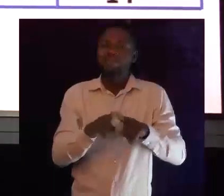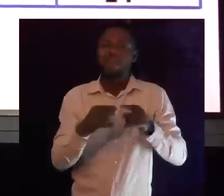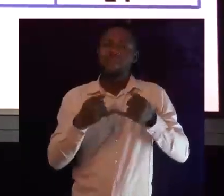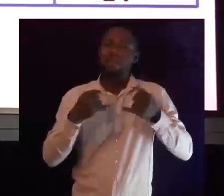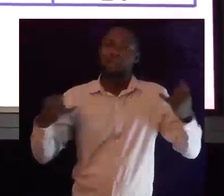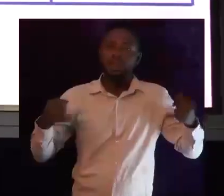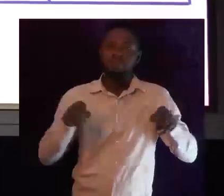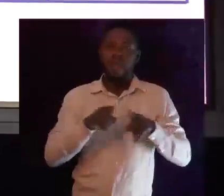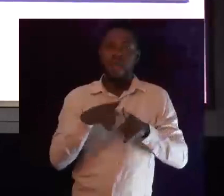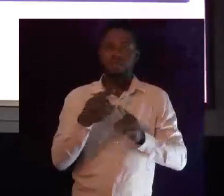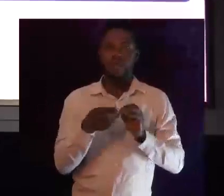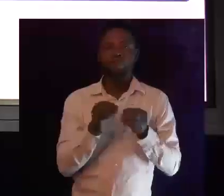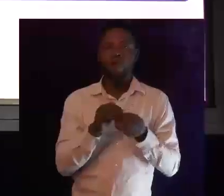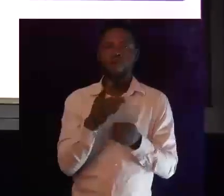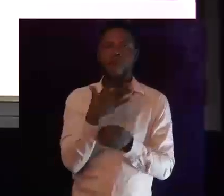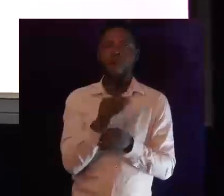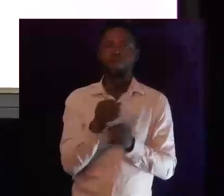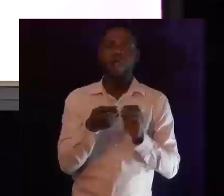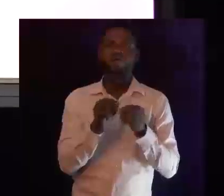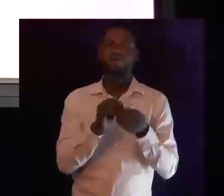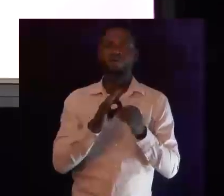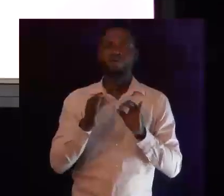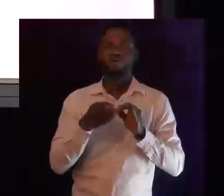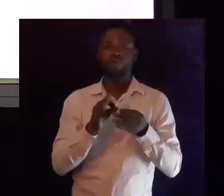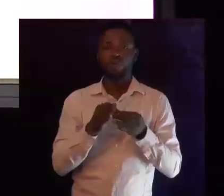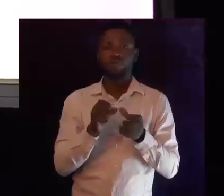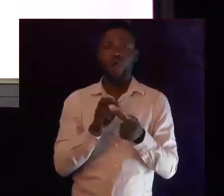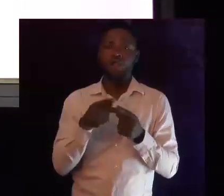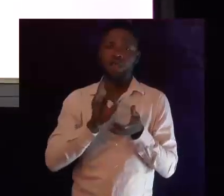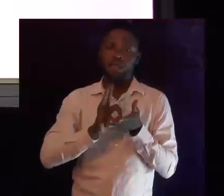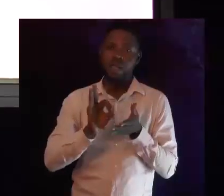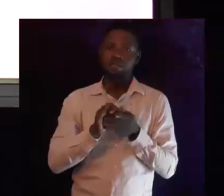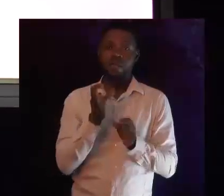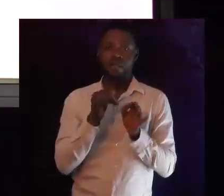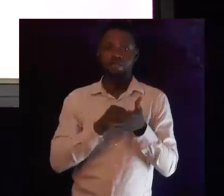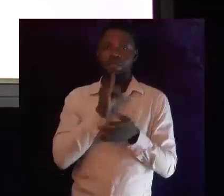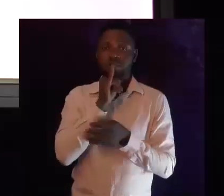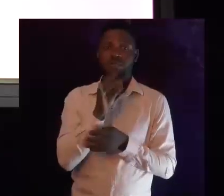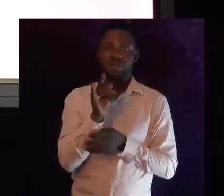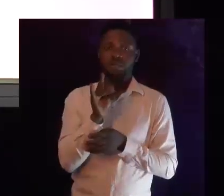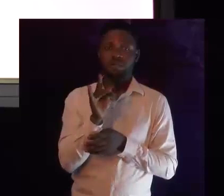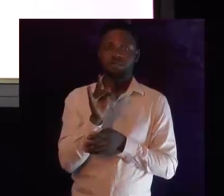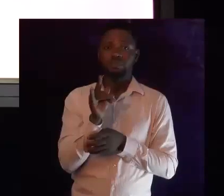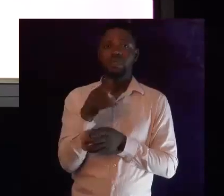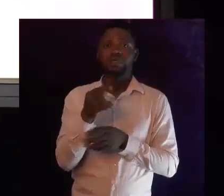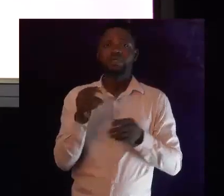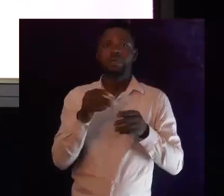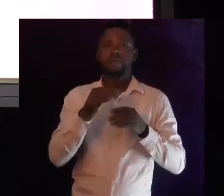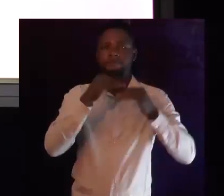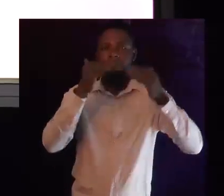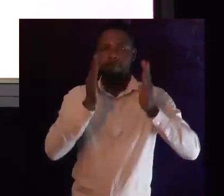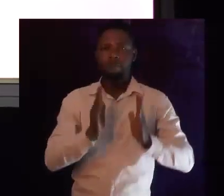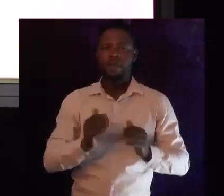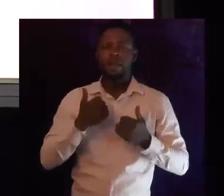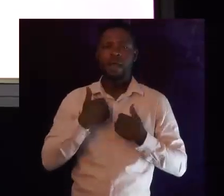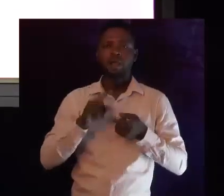line as the number of frequency or the count. So if it is 18, for instance, then the bar has